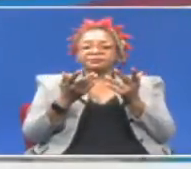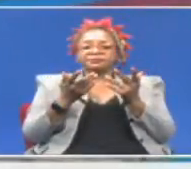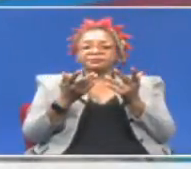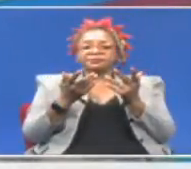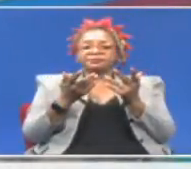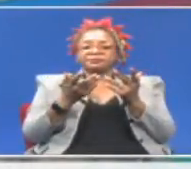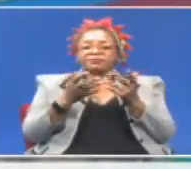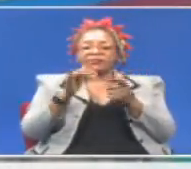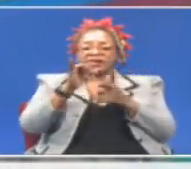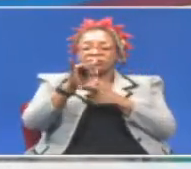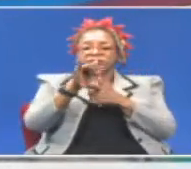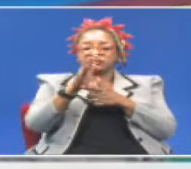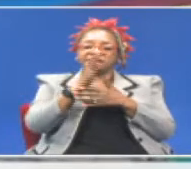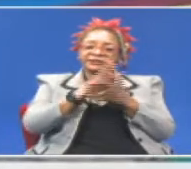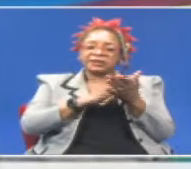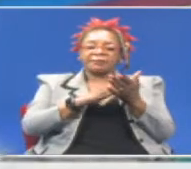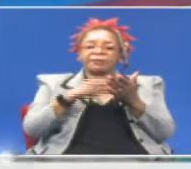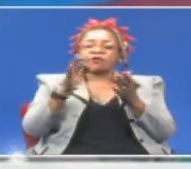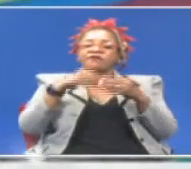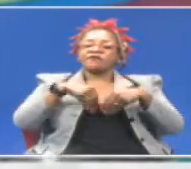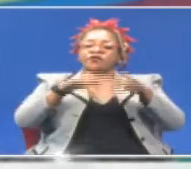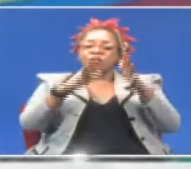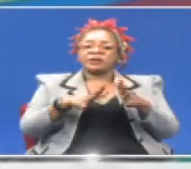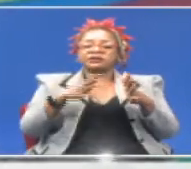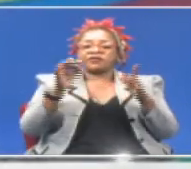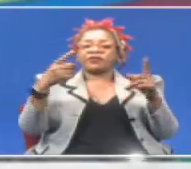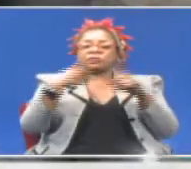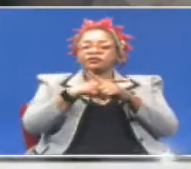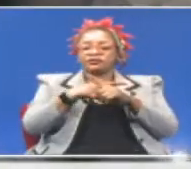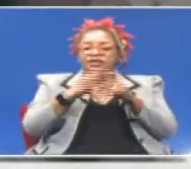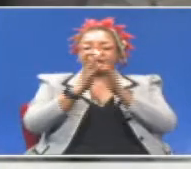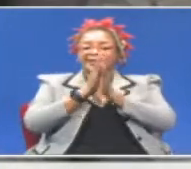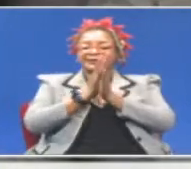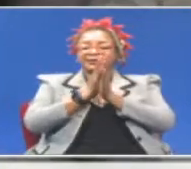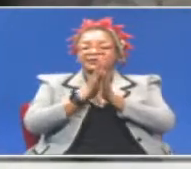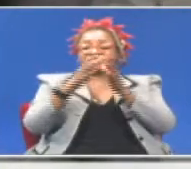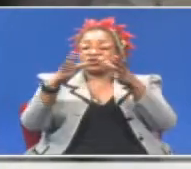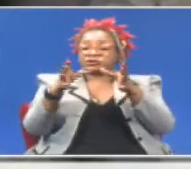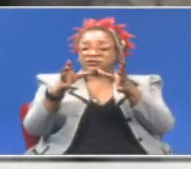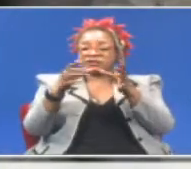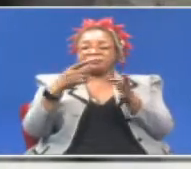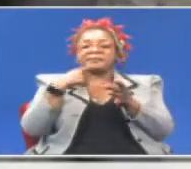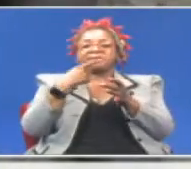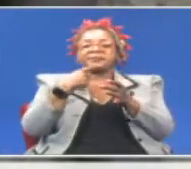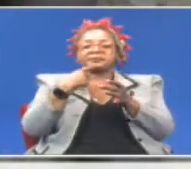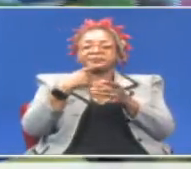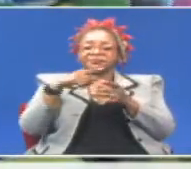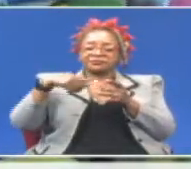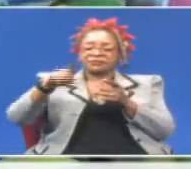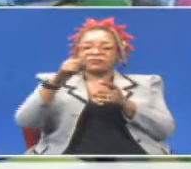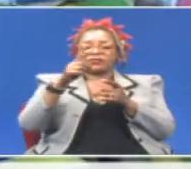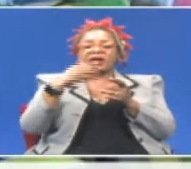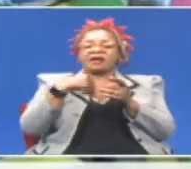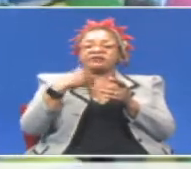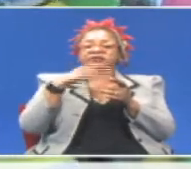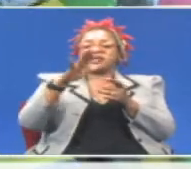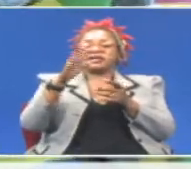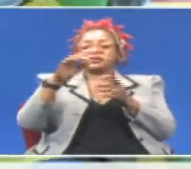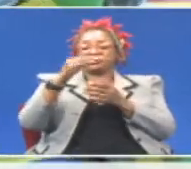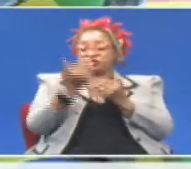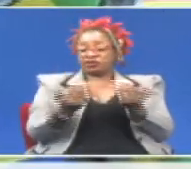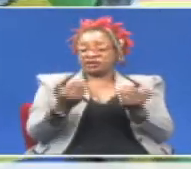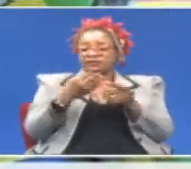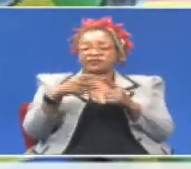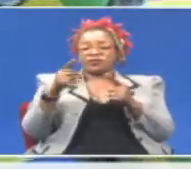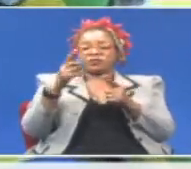These are some of the alleged followers of a controversial religious doctrine and are said to have been in the company of their children for fasting, who